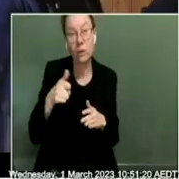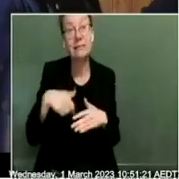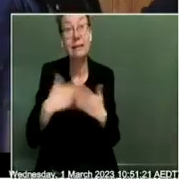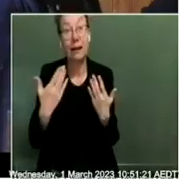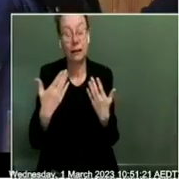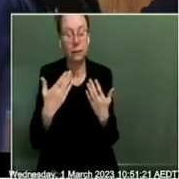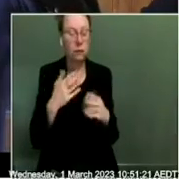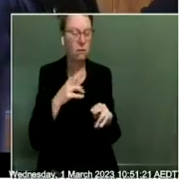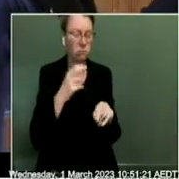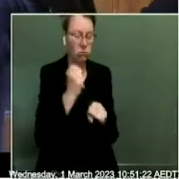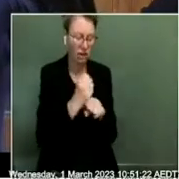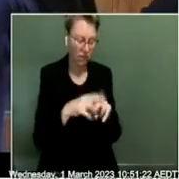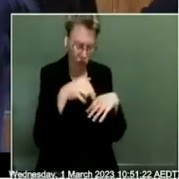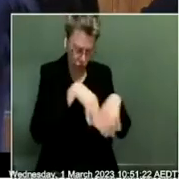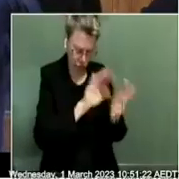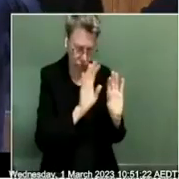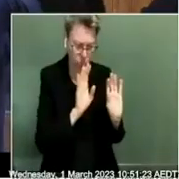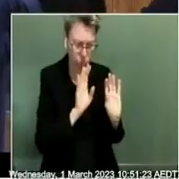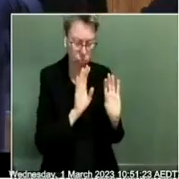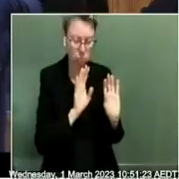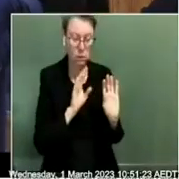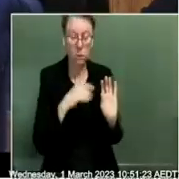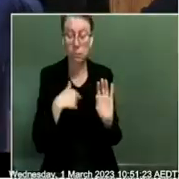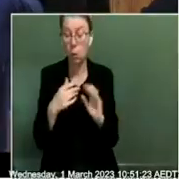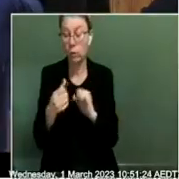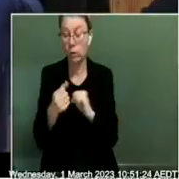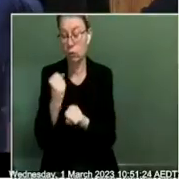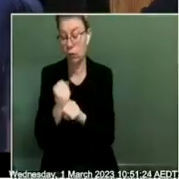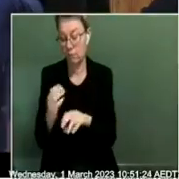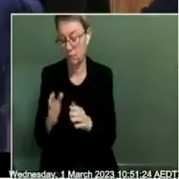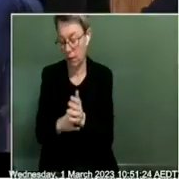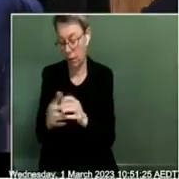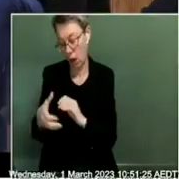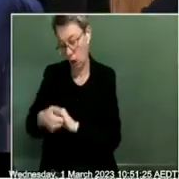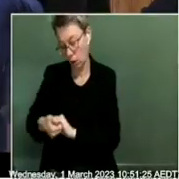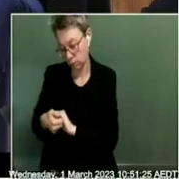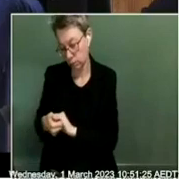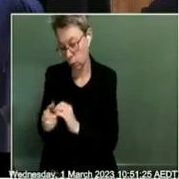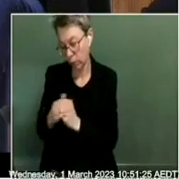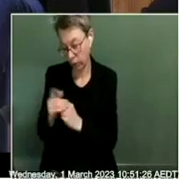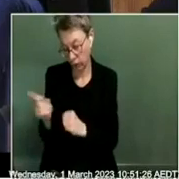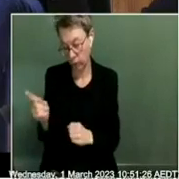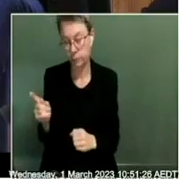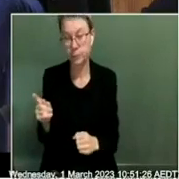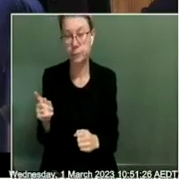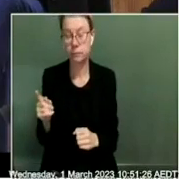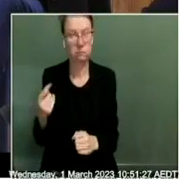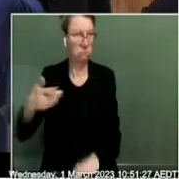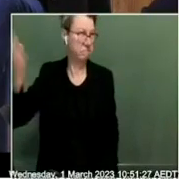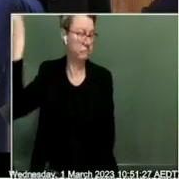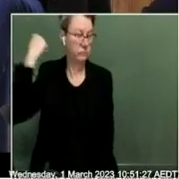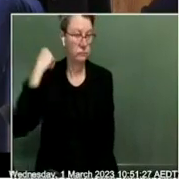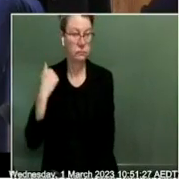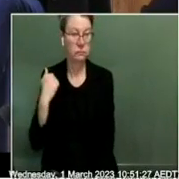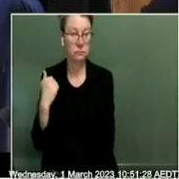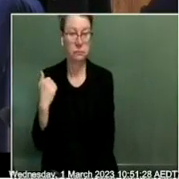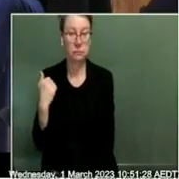don't know how this, it's a long, long time ago, and she was going to visit him. I don't know whether he was sick or...